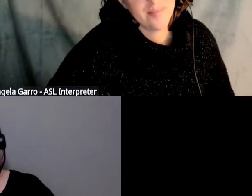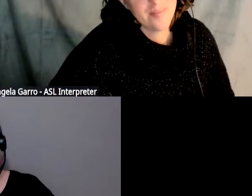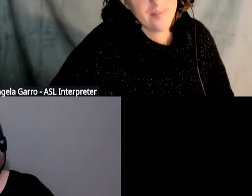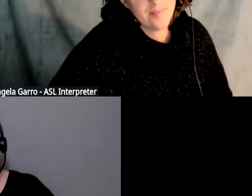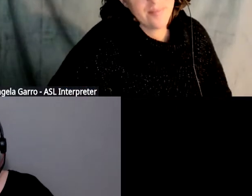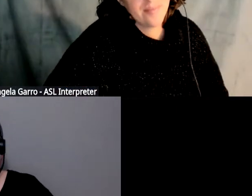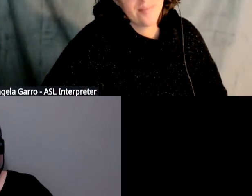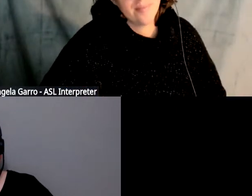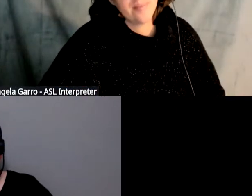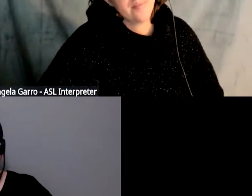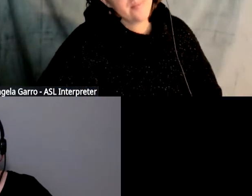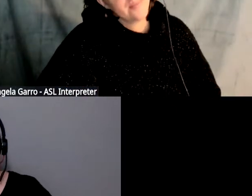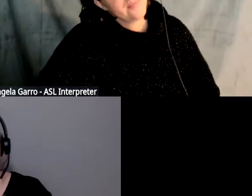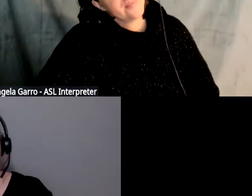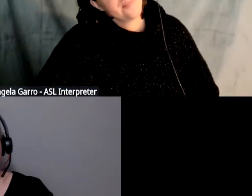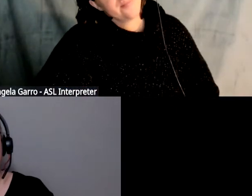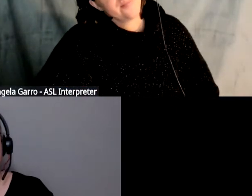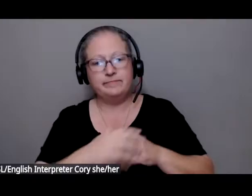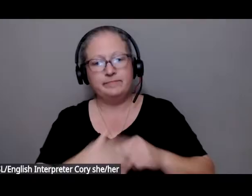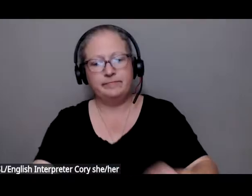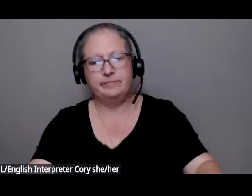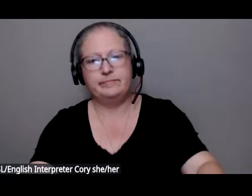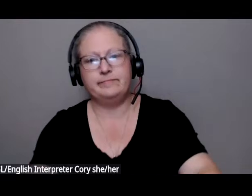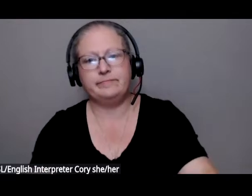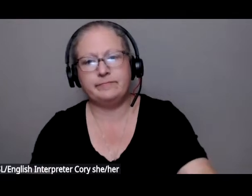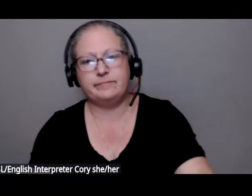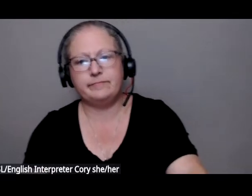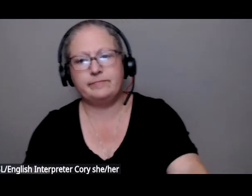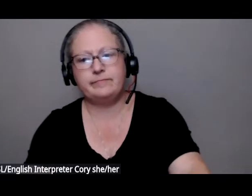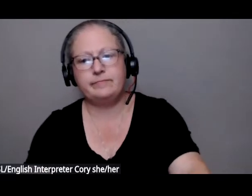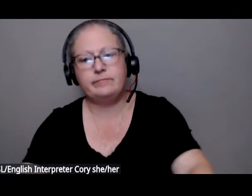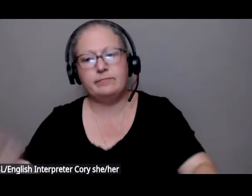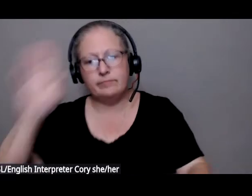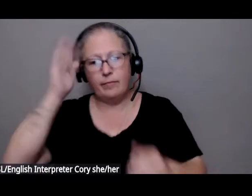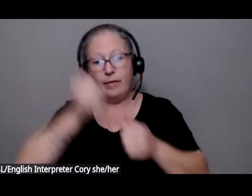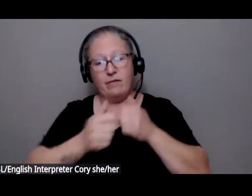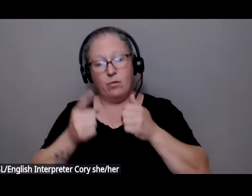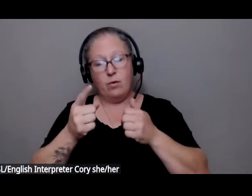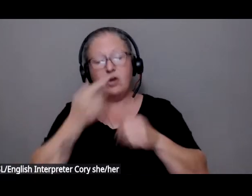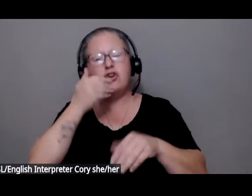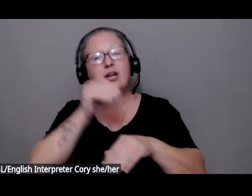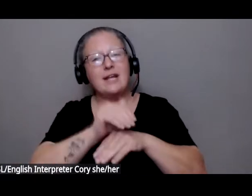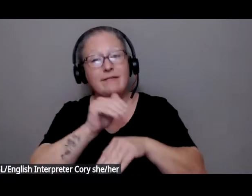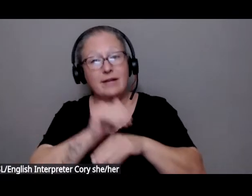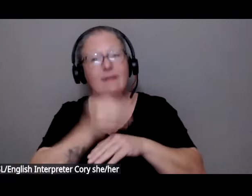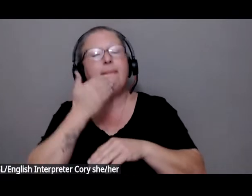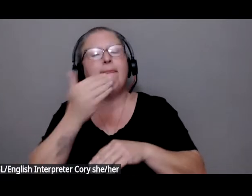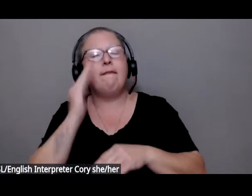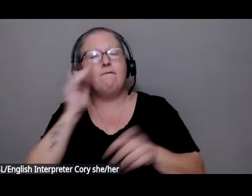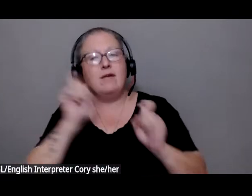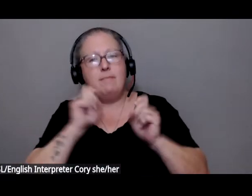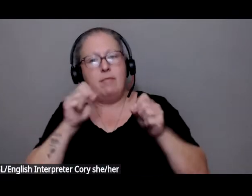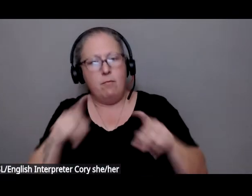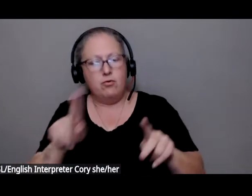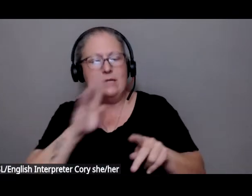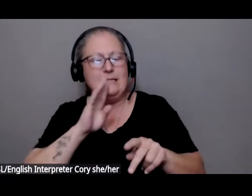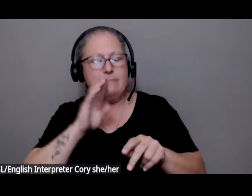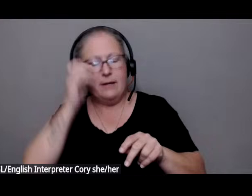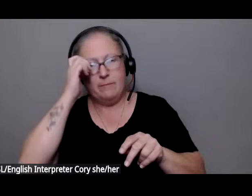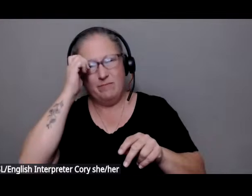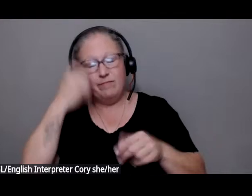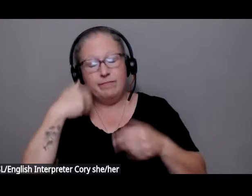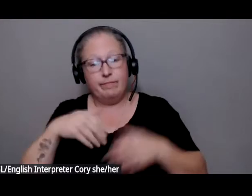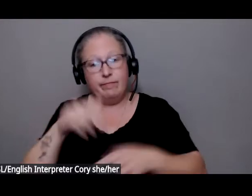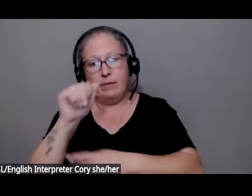Hi, everybody. Good evening. and thank you for the opportunity to speak. My name is